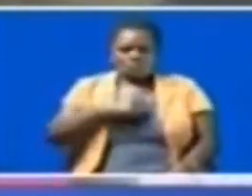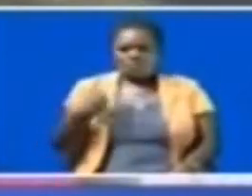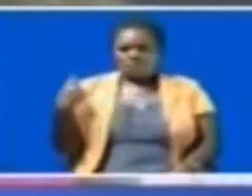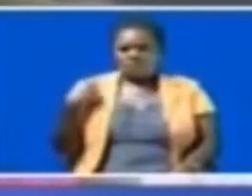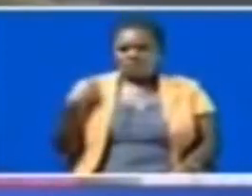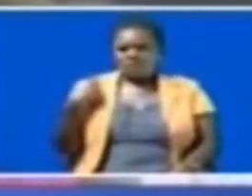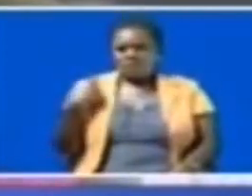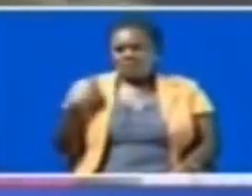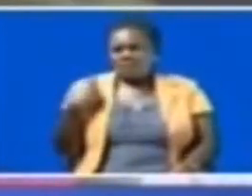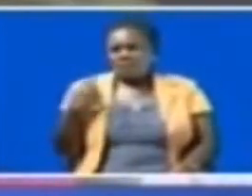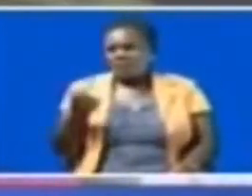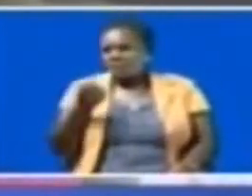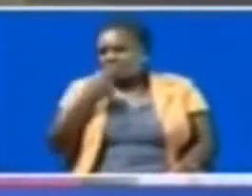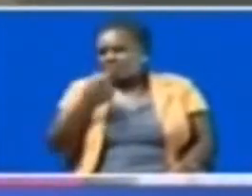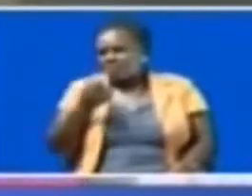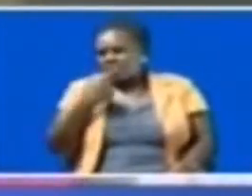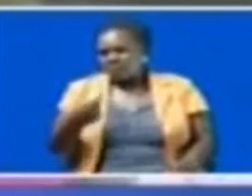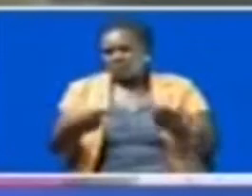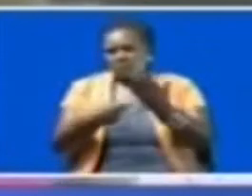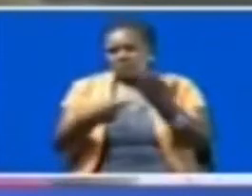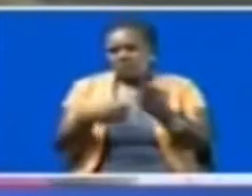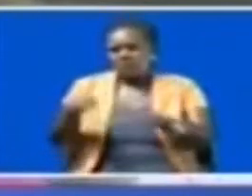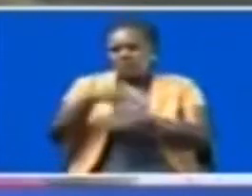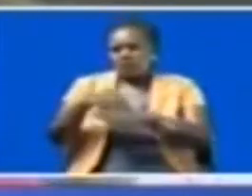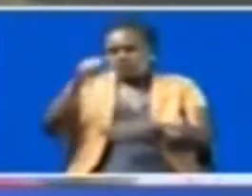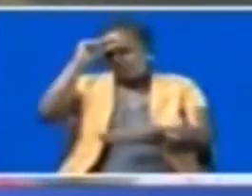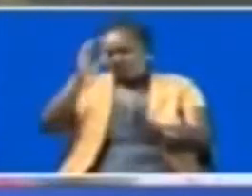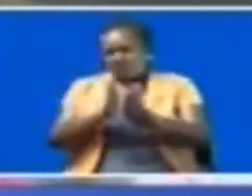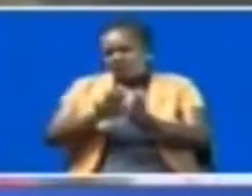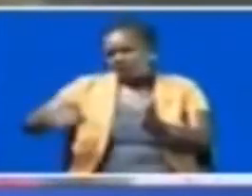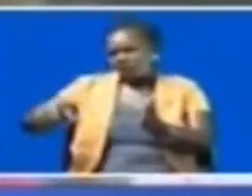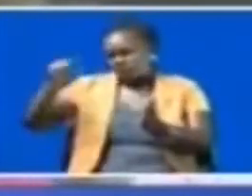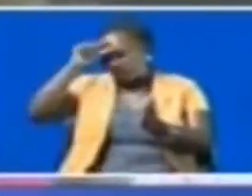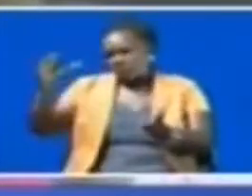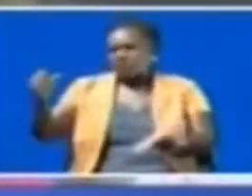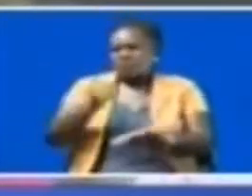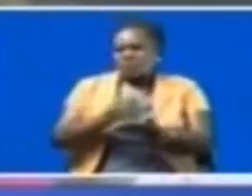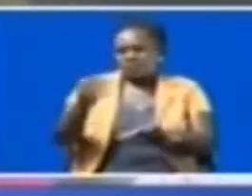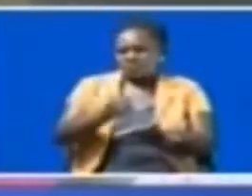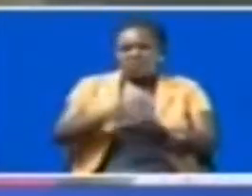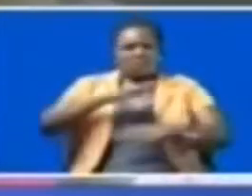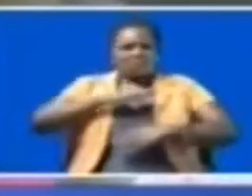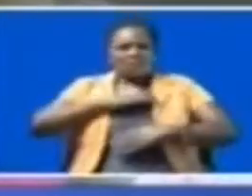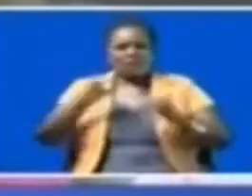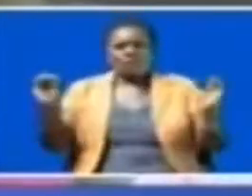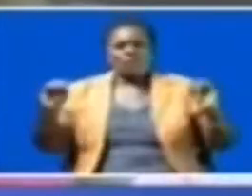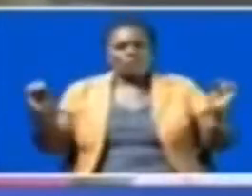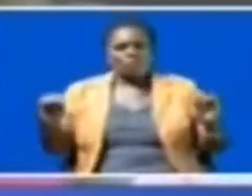farm techs being absorbed by both the national government and county governments is not good